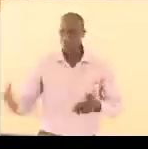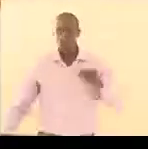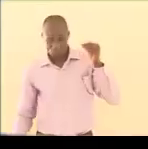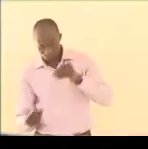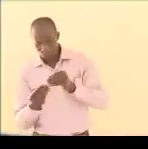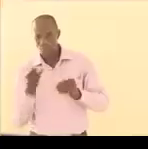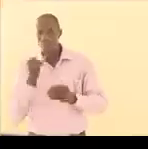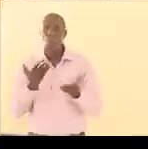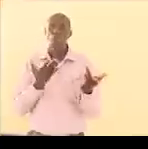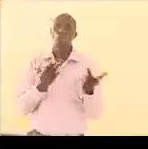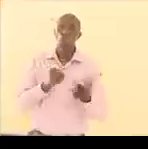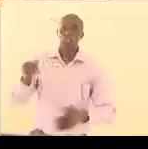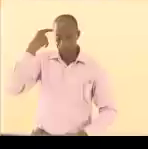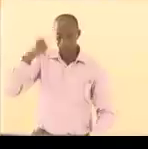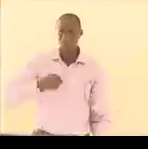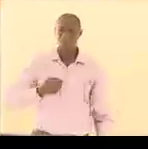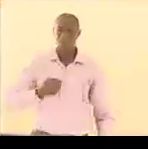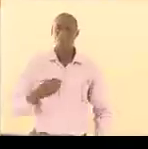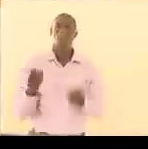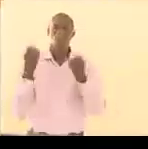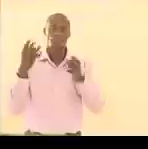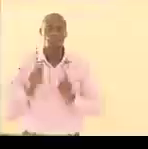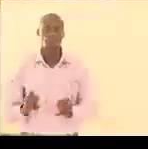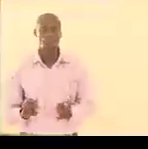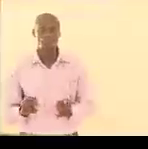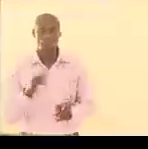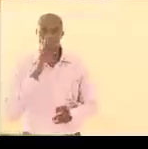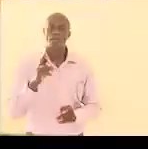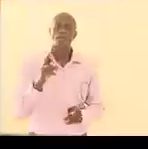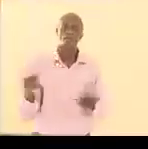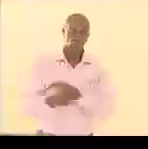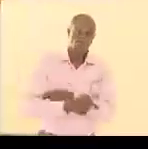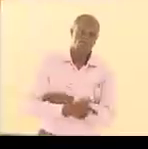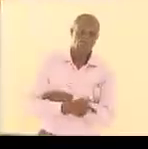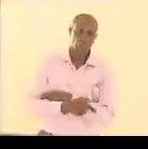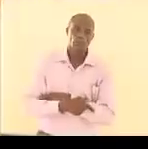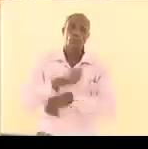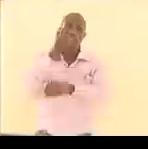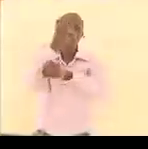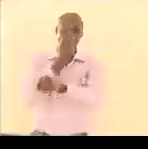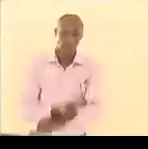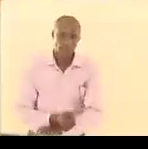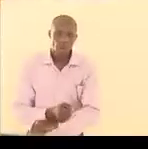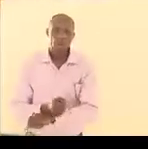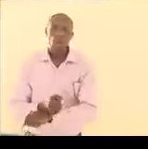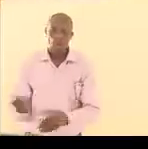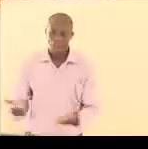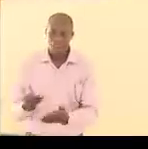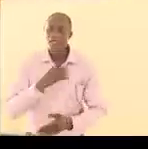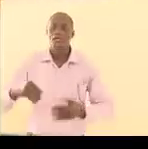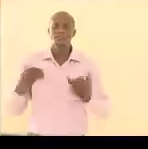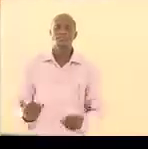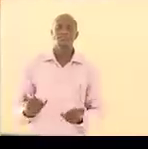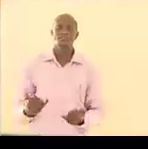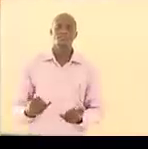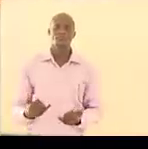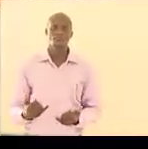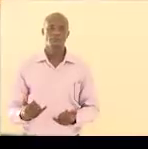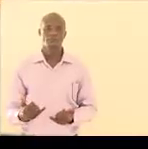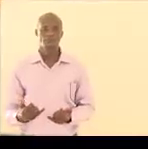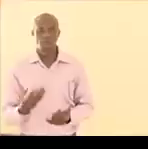something more is waiting for me. Many people are today enslaved to here and